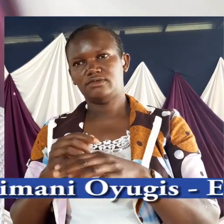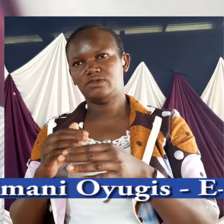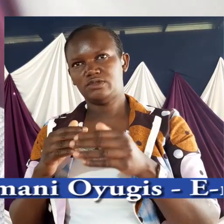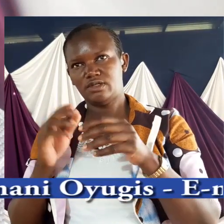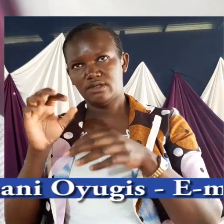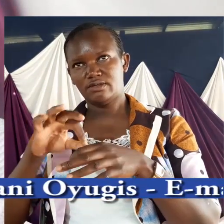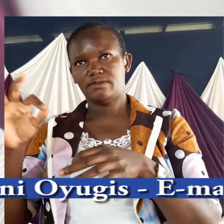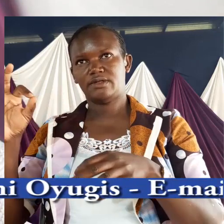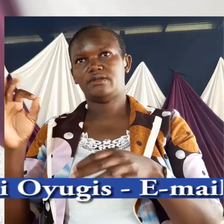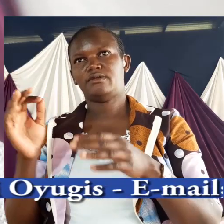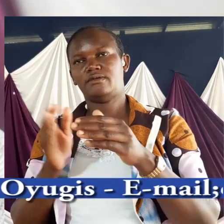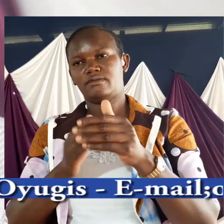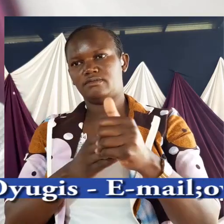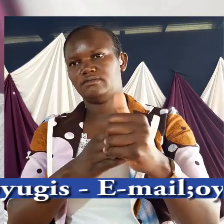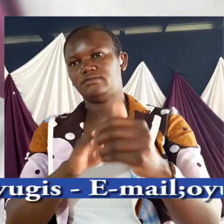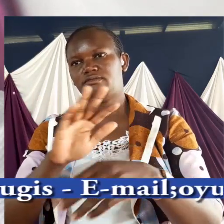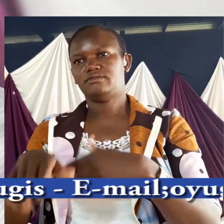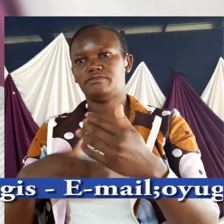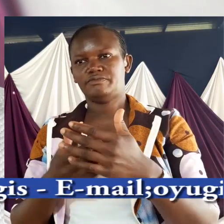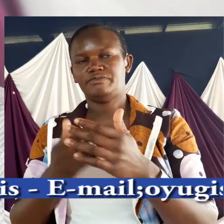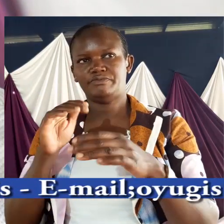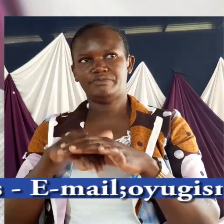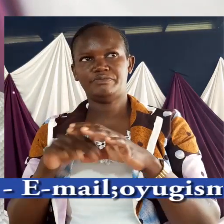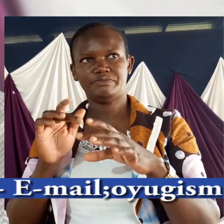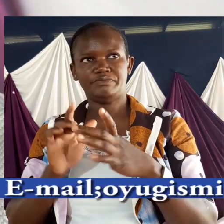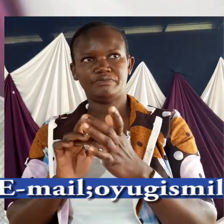way, is our humble prayer in Jesus' name. Amen. Amen.